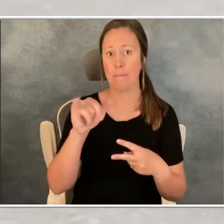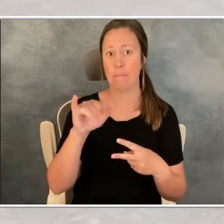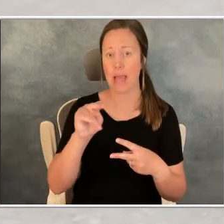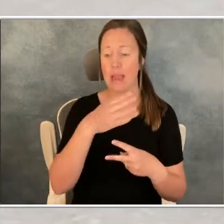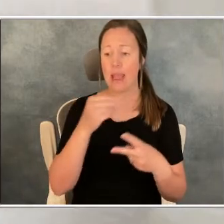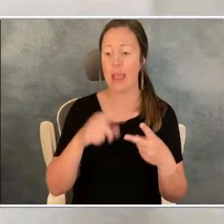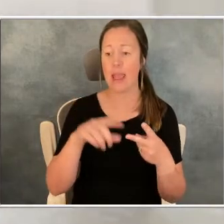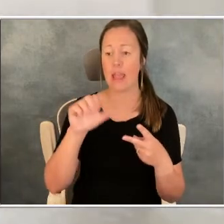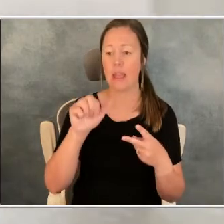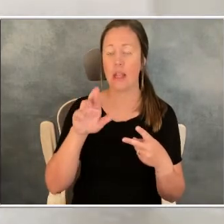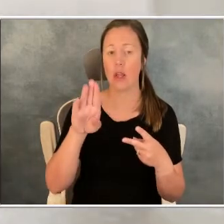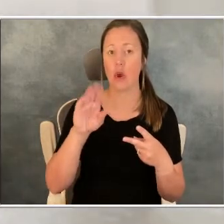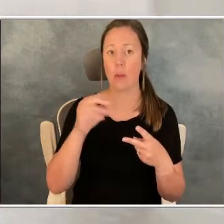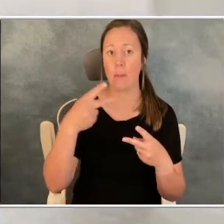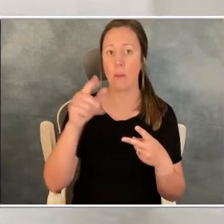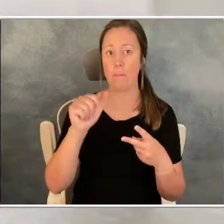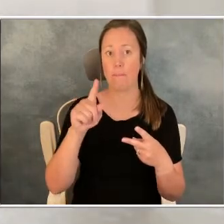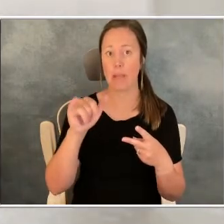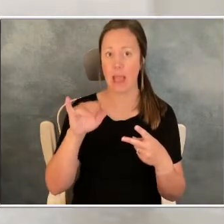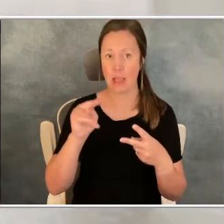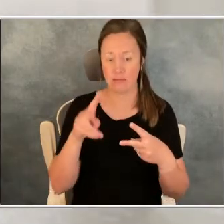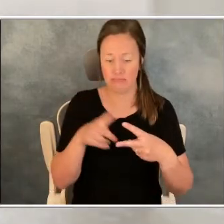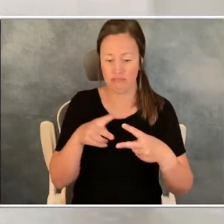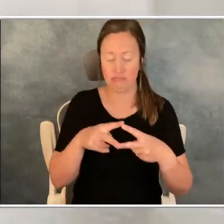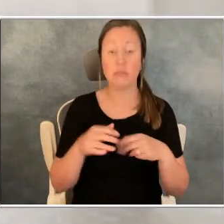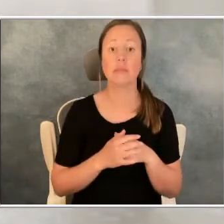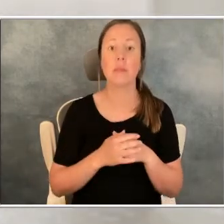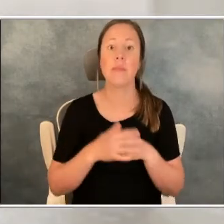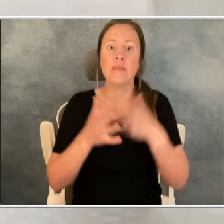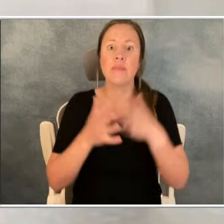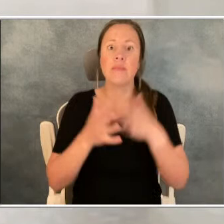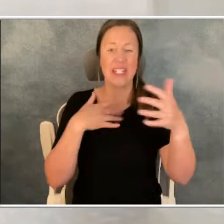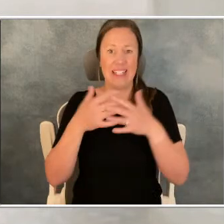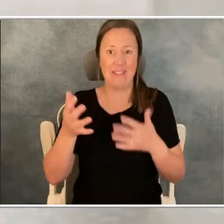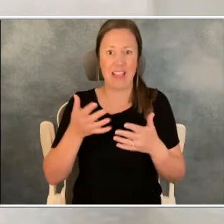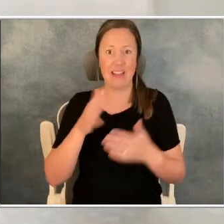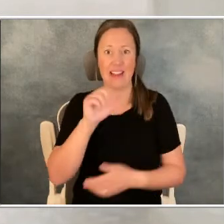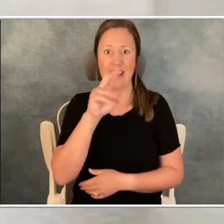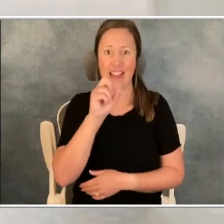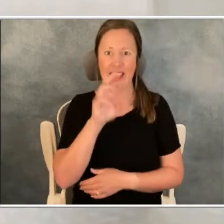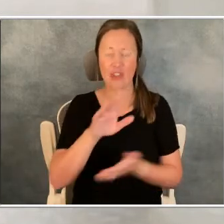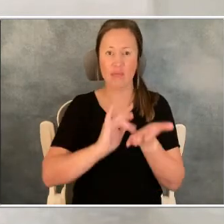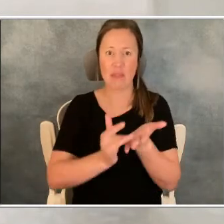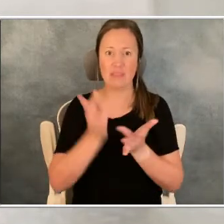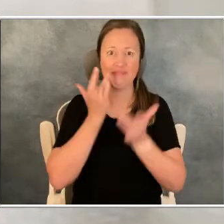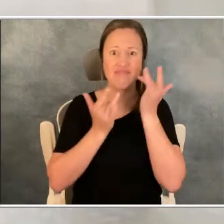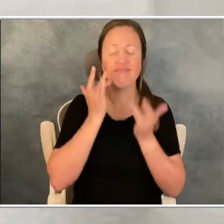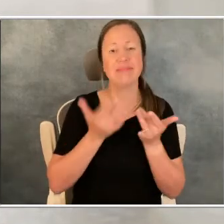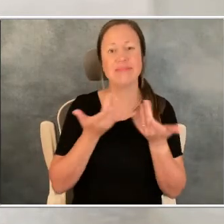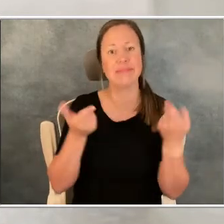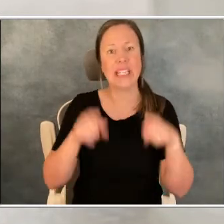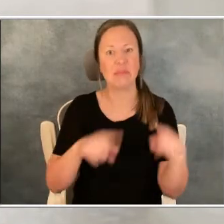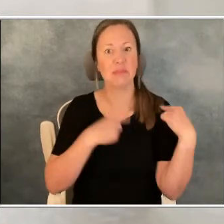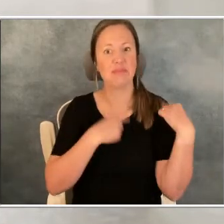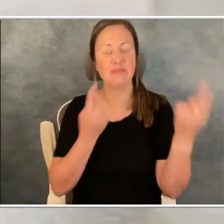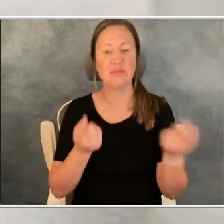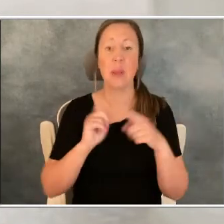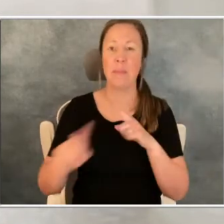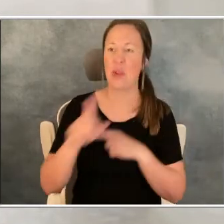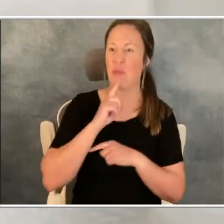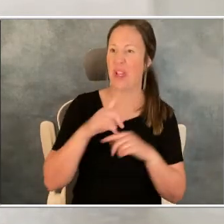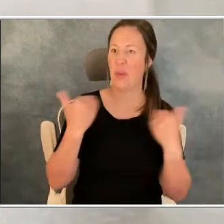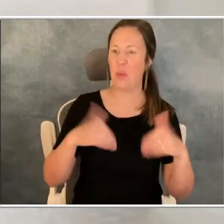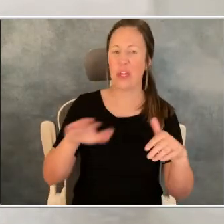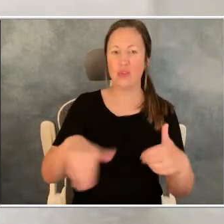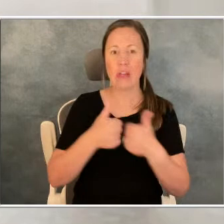Drug shortages, even cancer drug shortages, are not new. But they present challenges for physicians, pharmacists, and